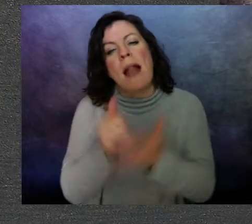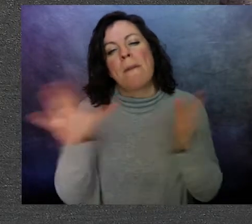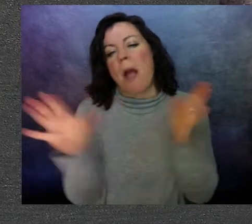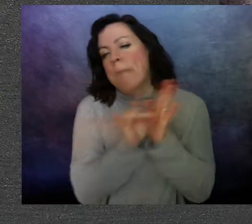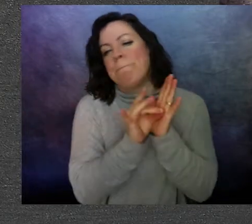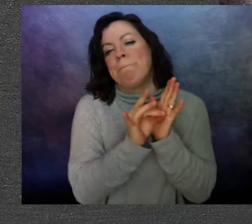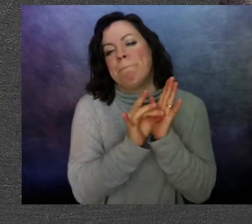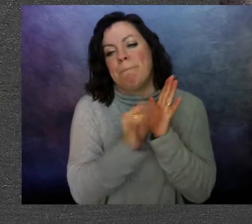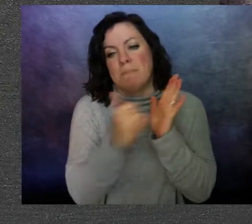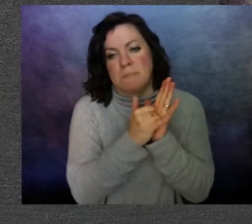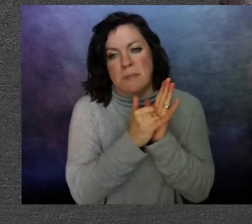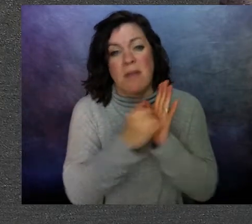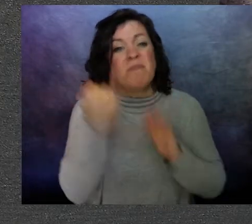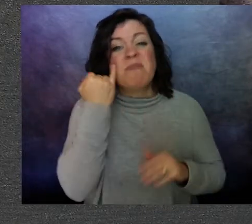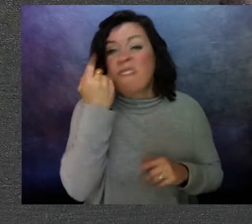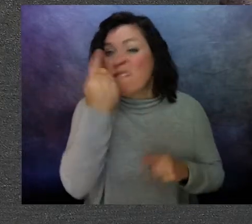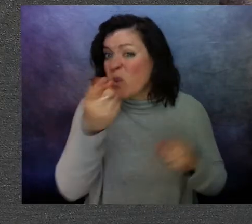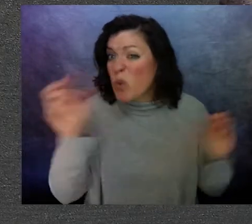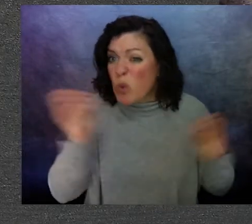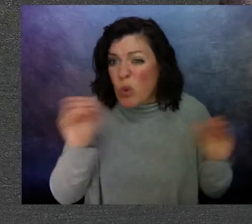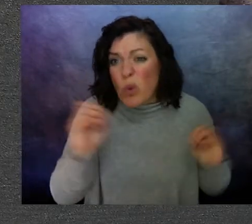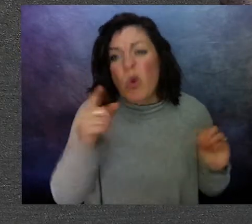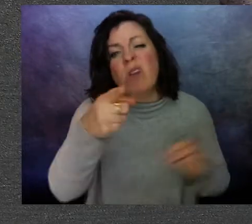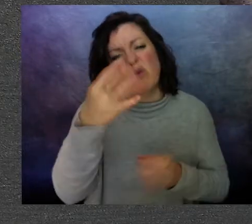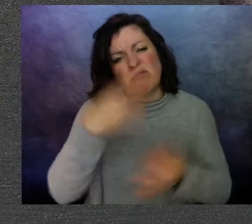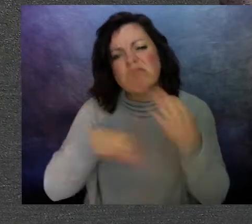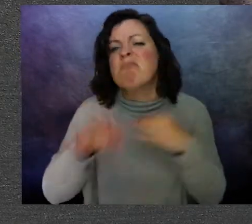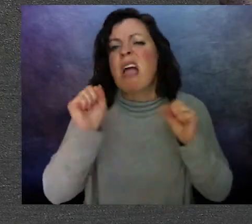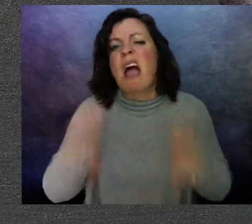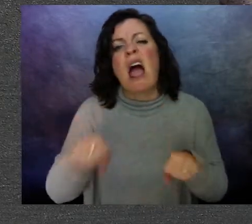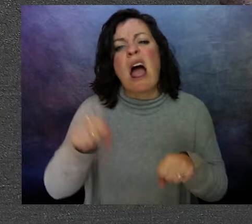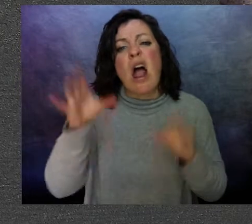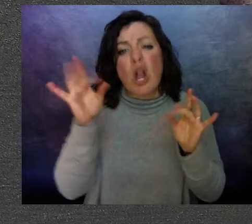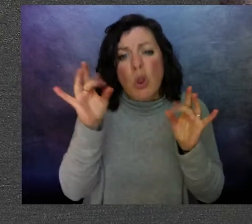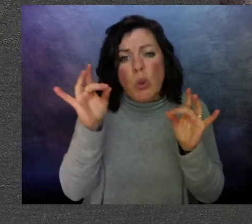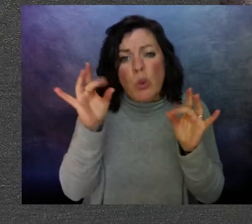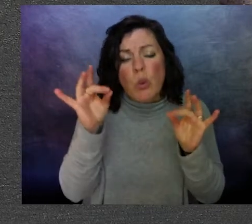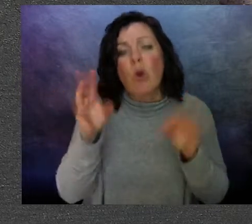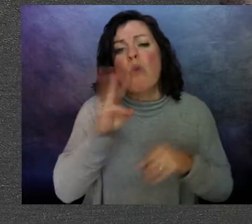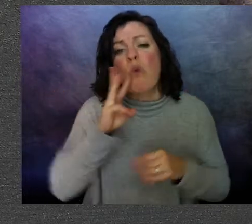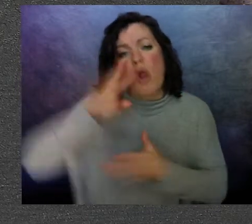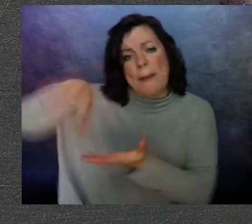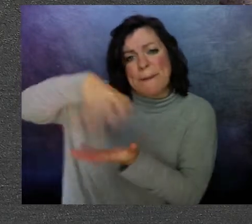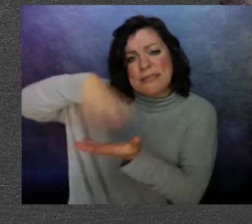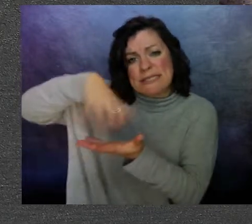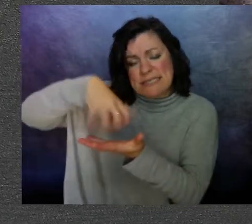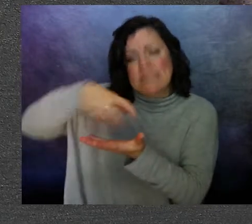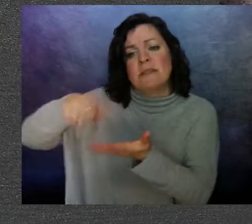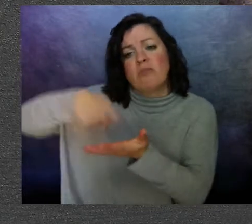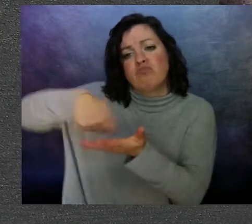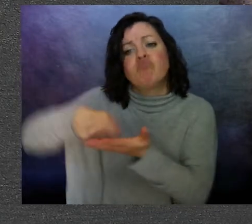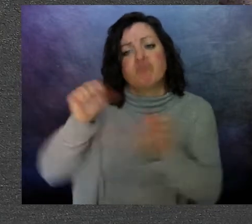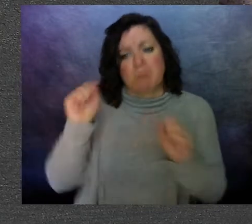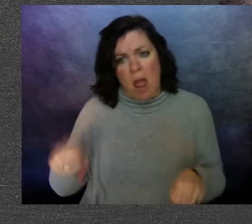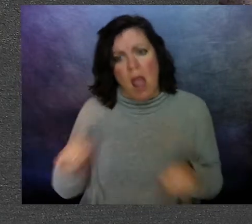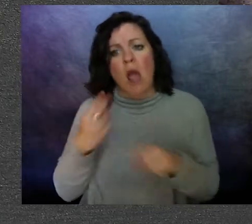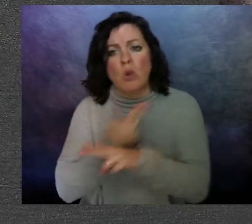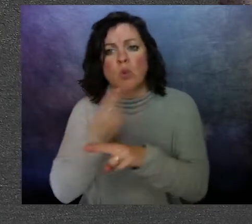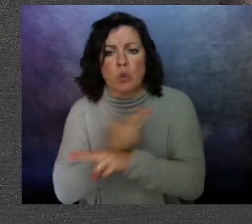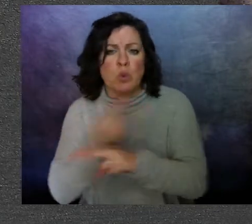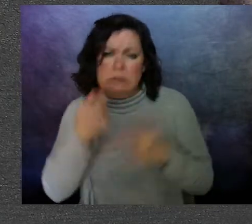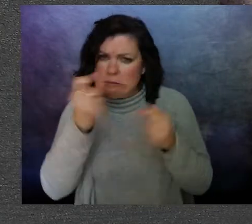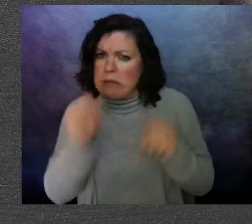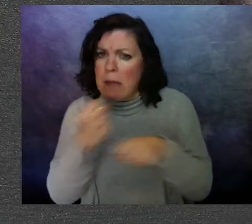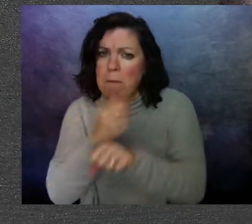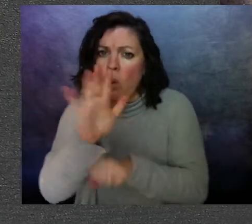and mix a little bit of water, and you'll have Mod Podge. So I just happen to have some of that. And then I